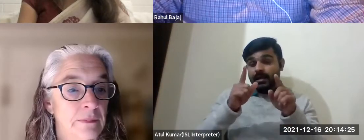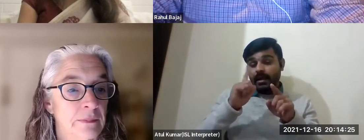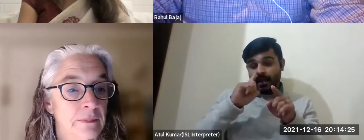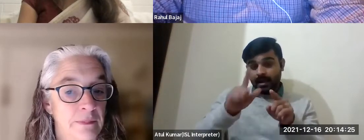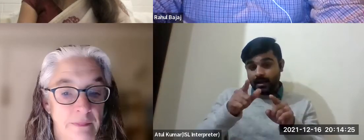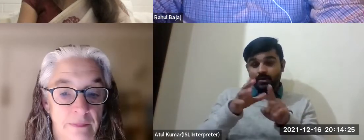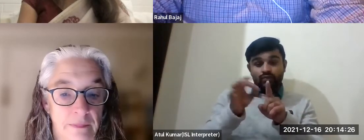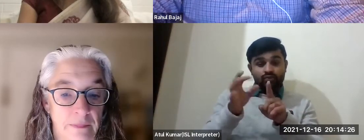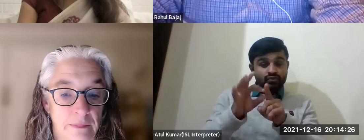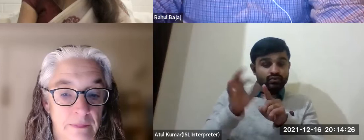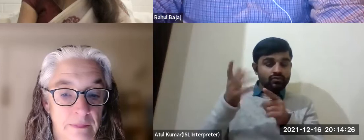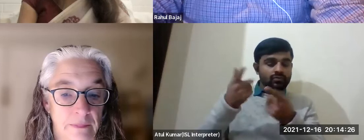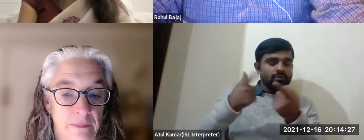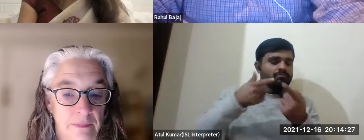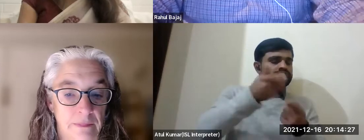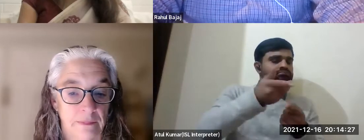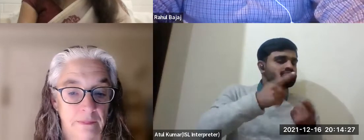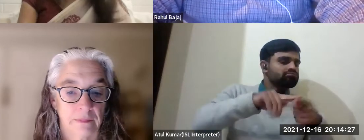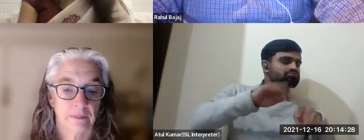your experience been of doing that?